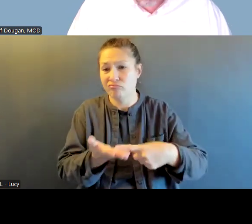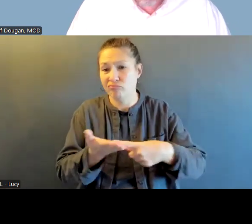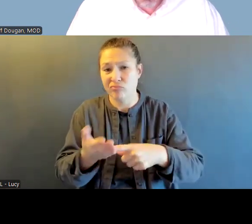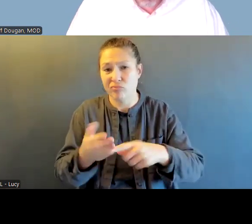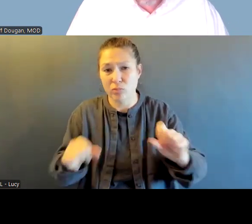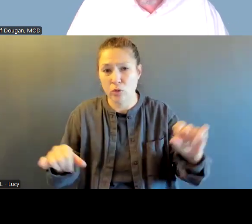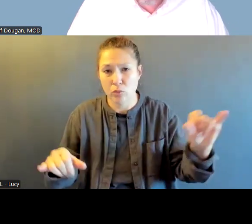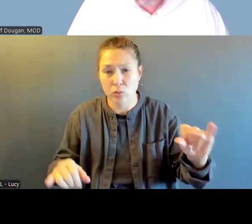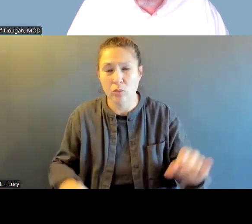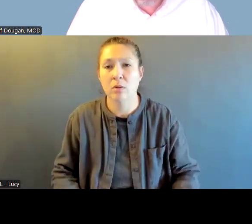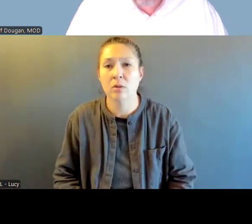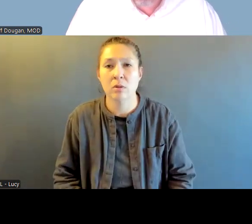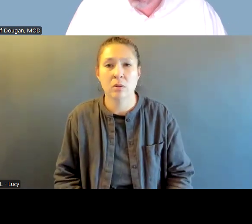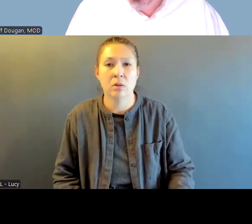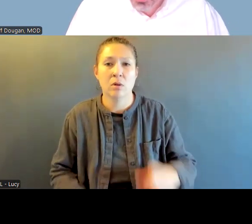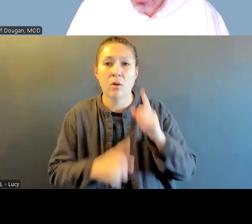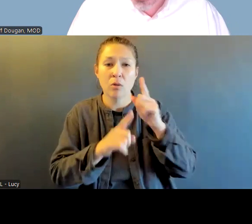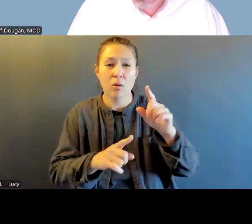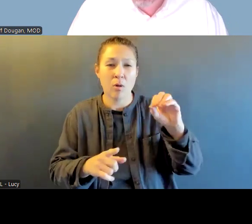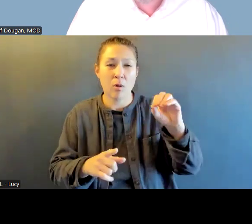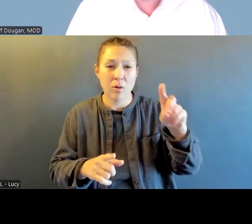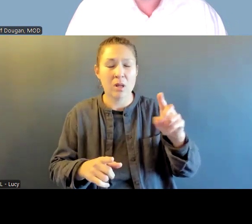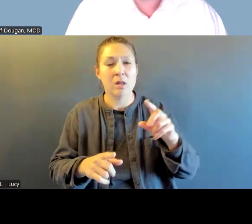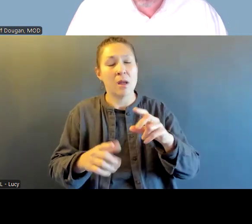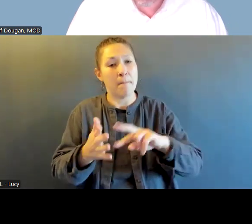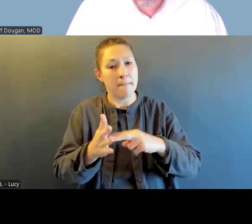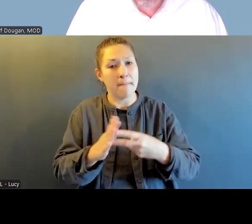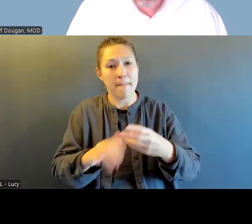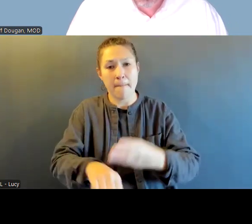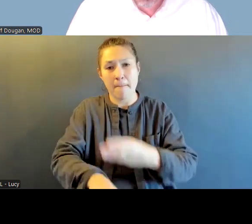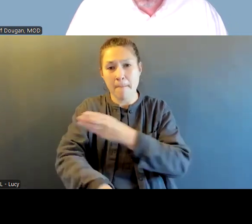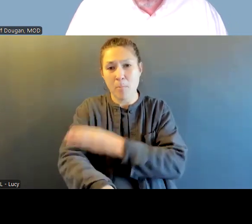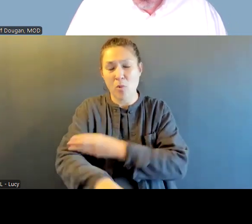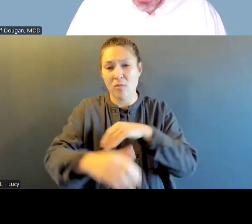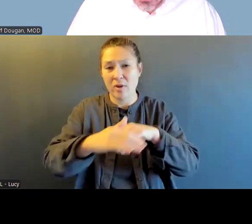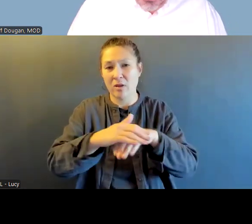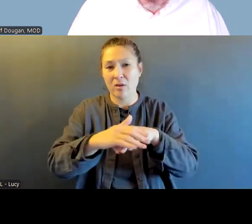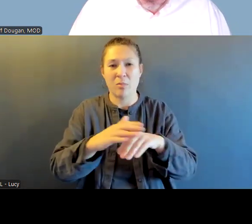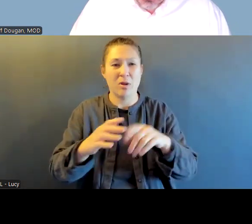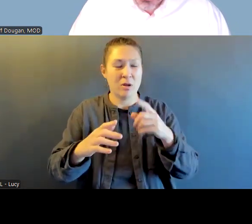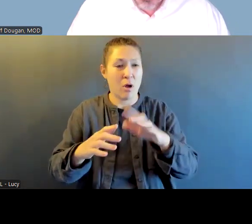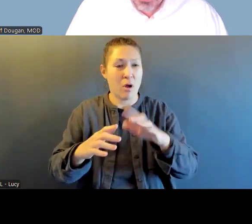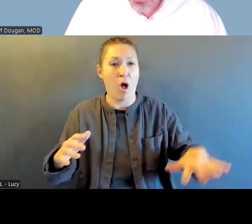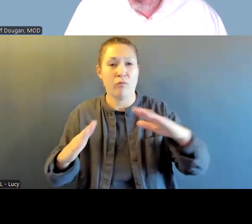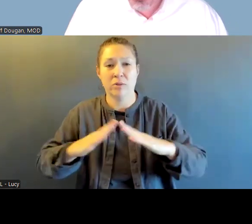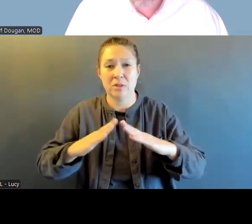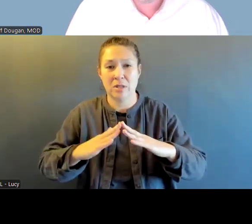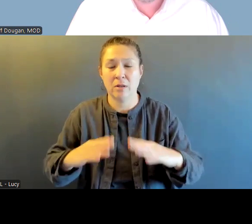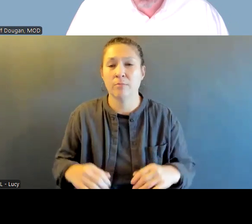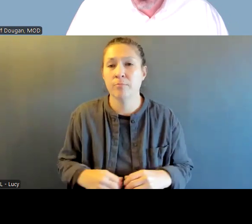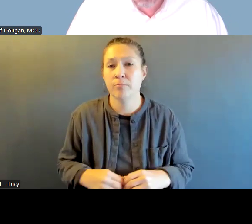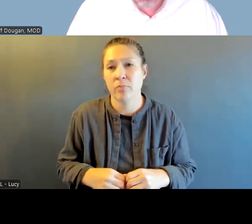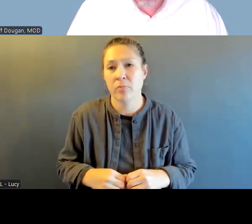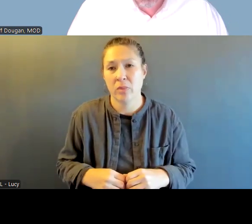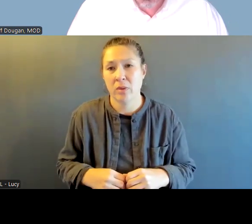designed to improve accessibility across all aspects of municipal life. Let's take a look at some key goals that many CODs strive